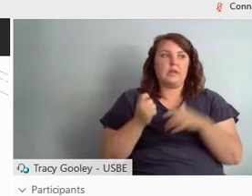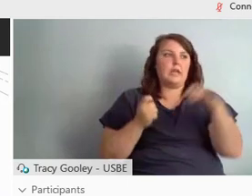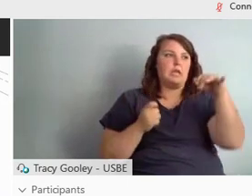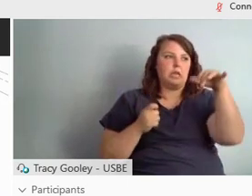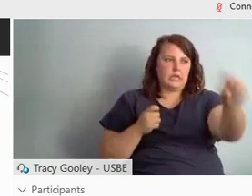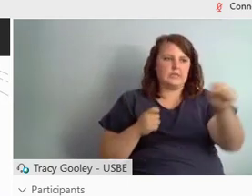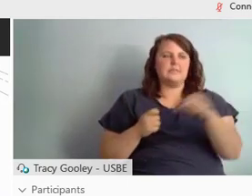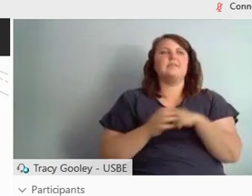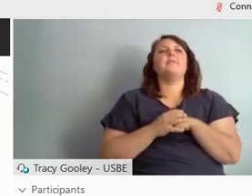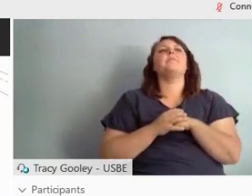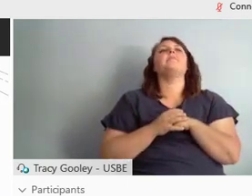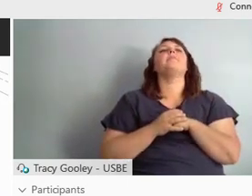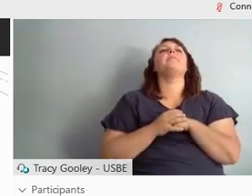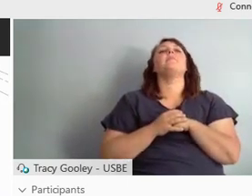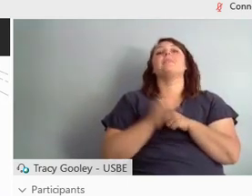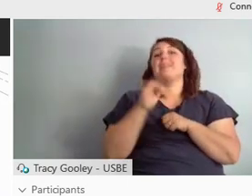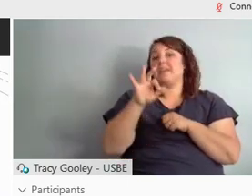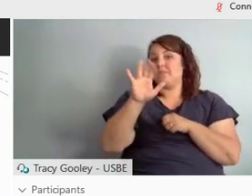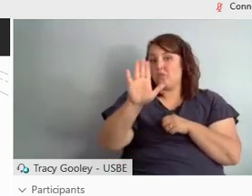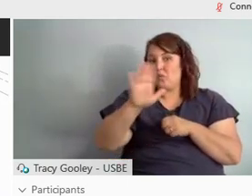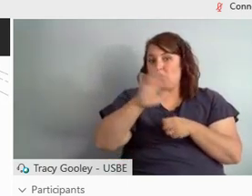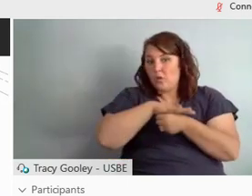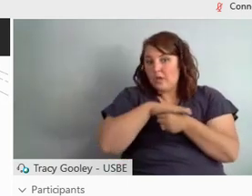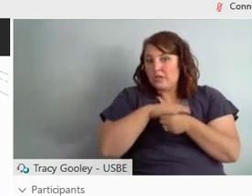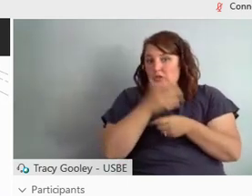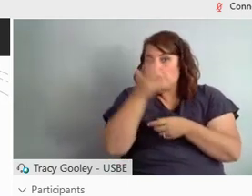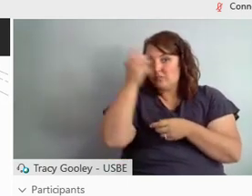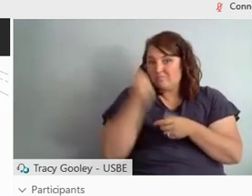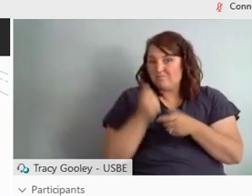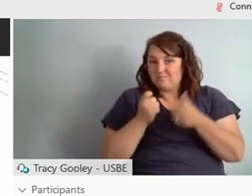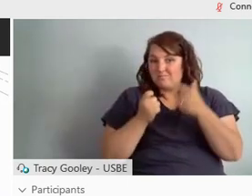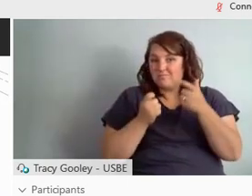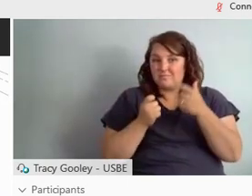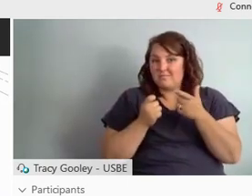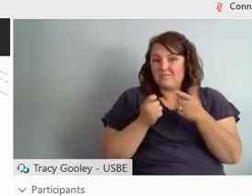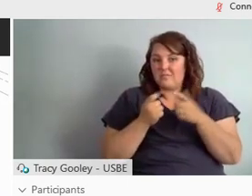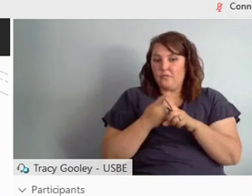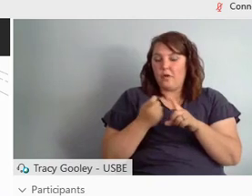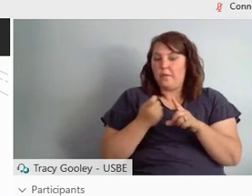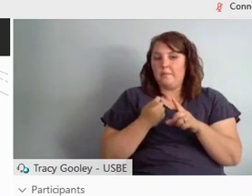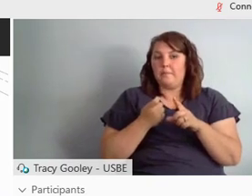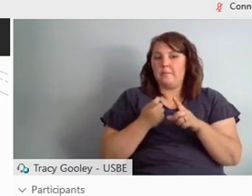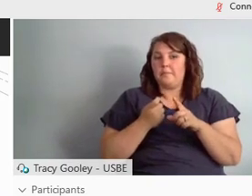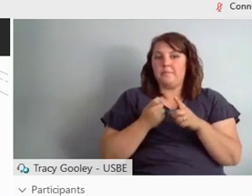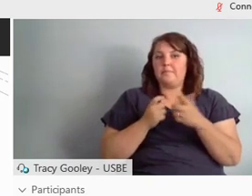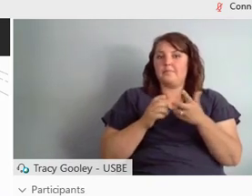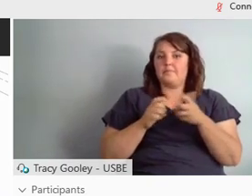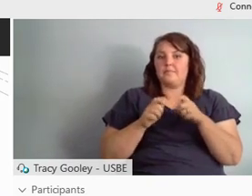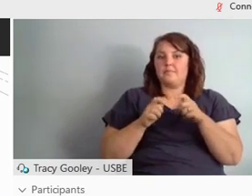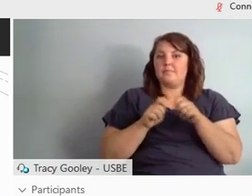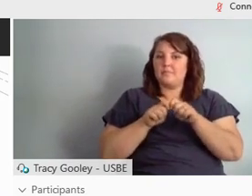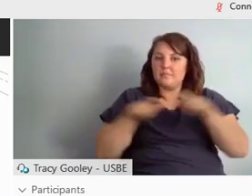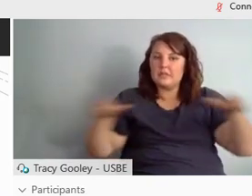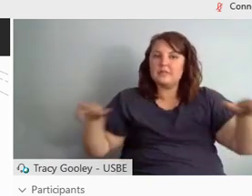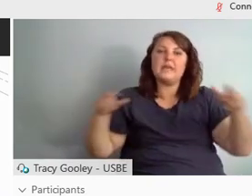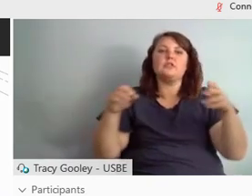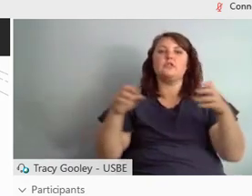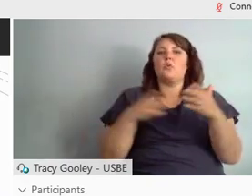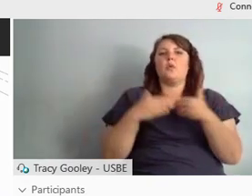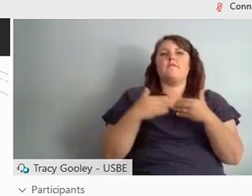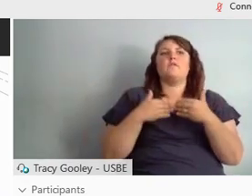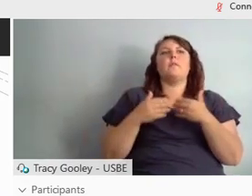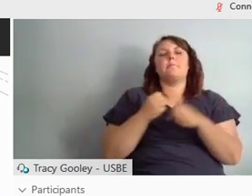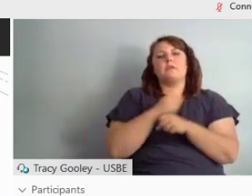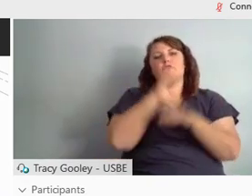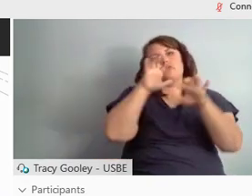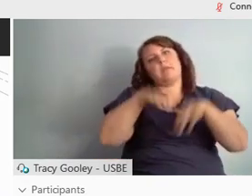grant. Correct. If your location is receiving funding either from Becoming Quality or Expansion, please make sure that you input